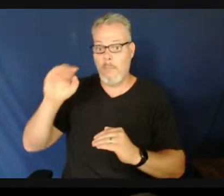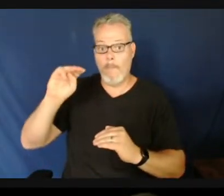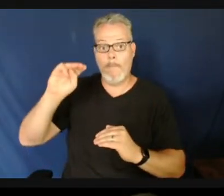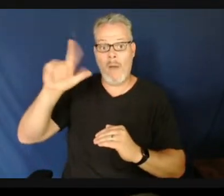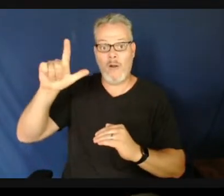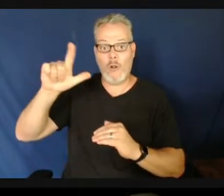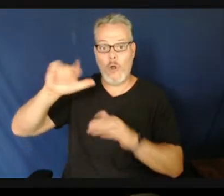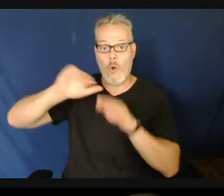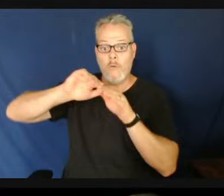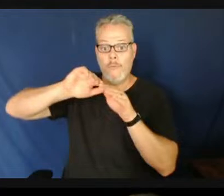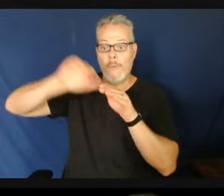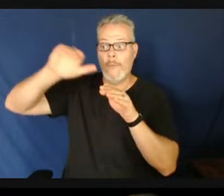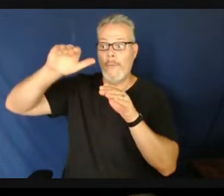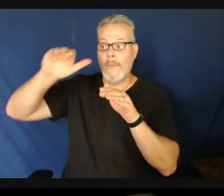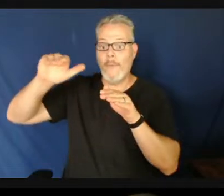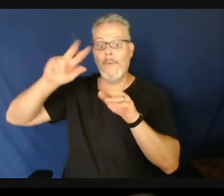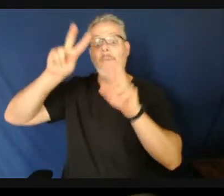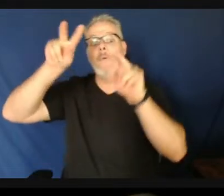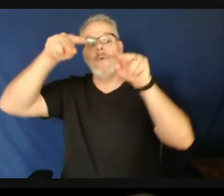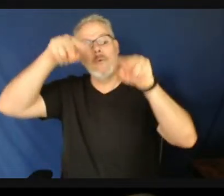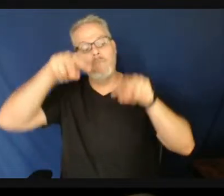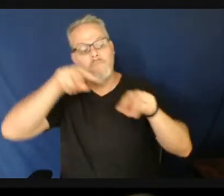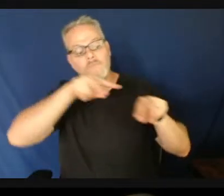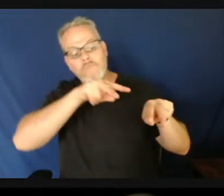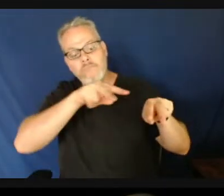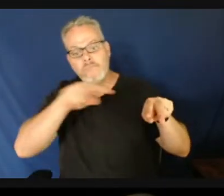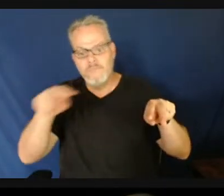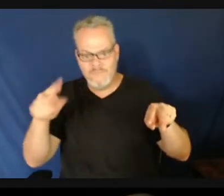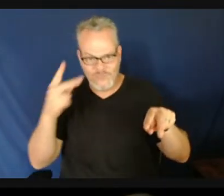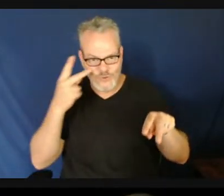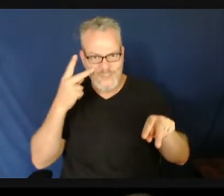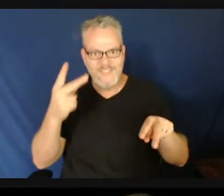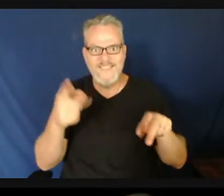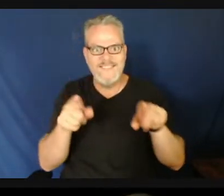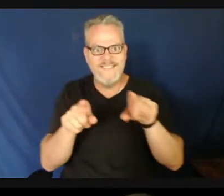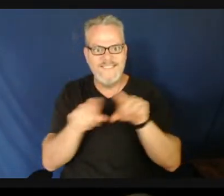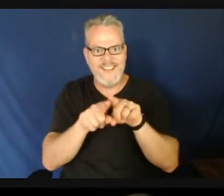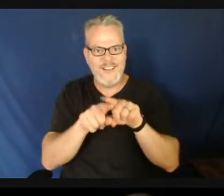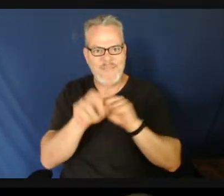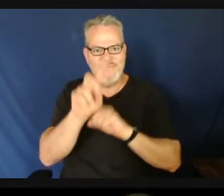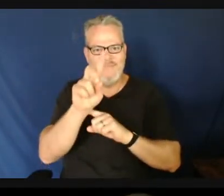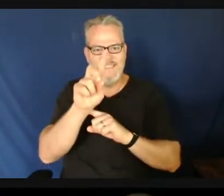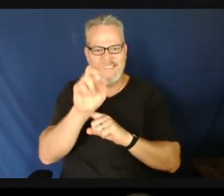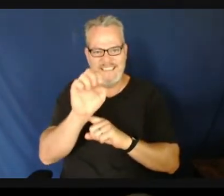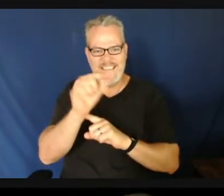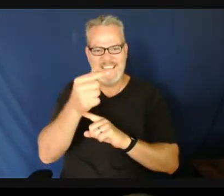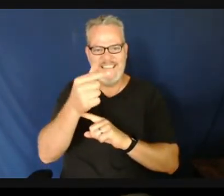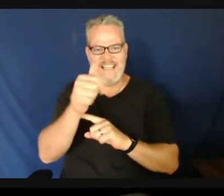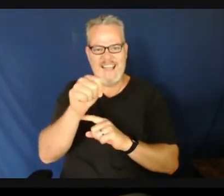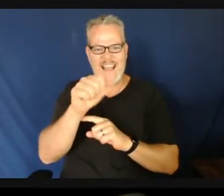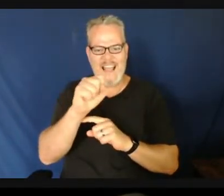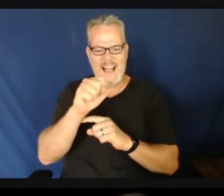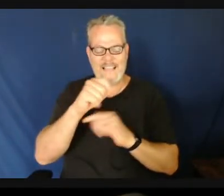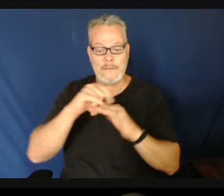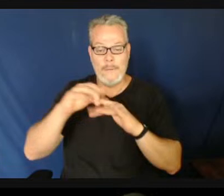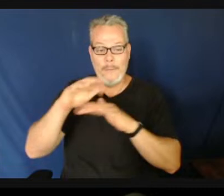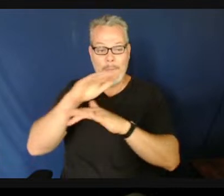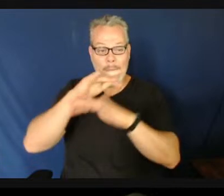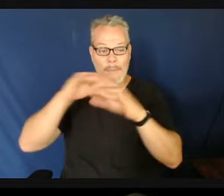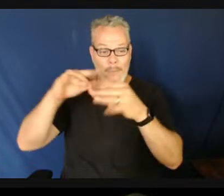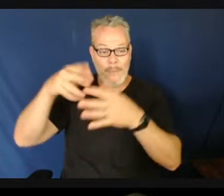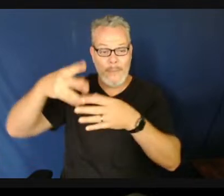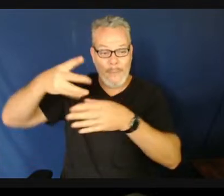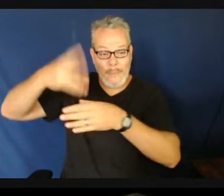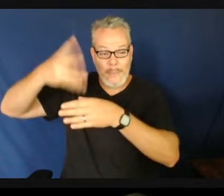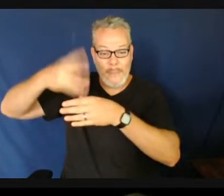hours. And there is that degassing with the trade winds blowing it this way, but then a flash of light